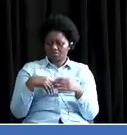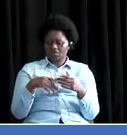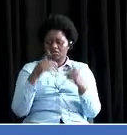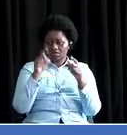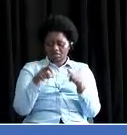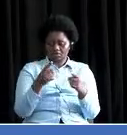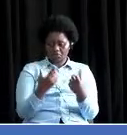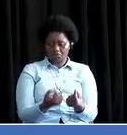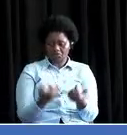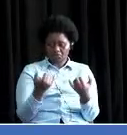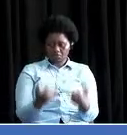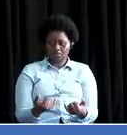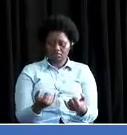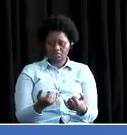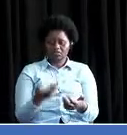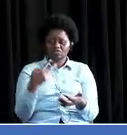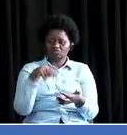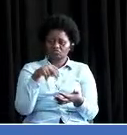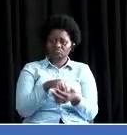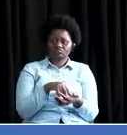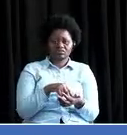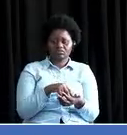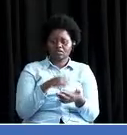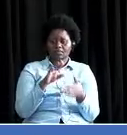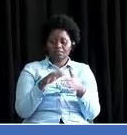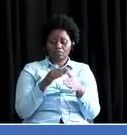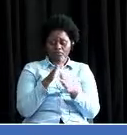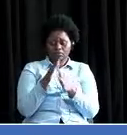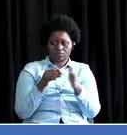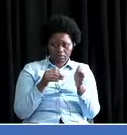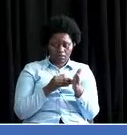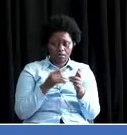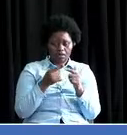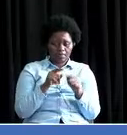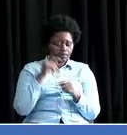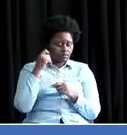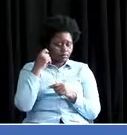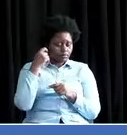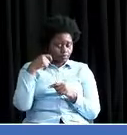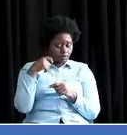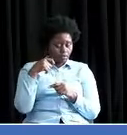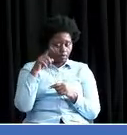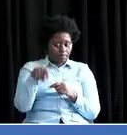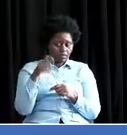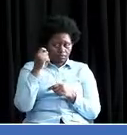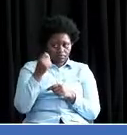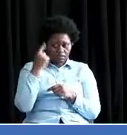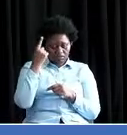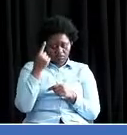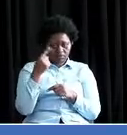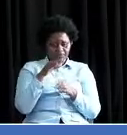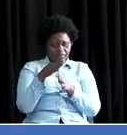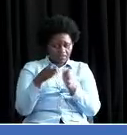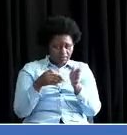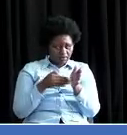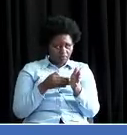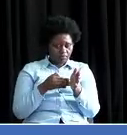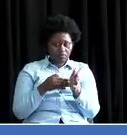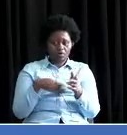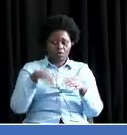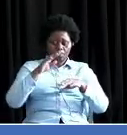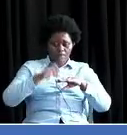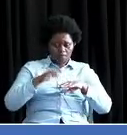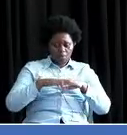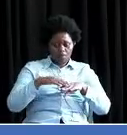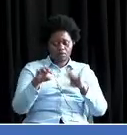asking us to do today is to rubber stamp because of compliance. But Speaker, you must understand, there's issue of compliance and also,